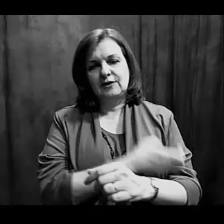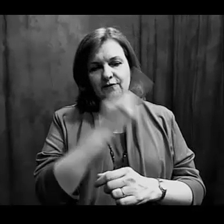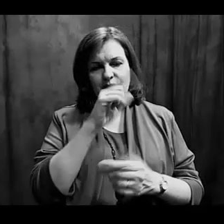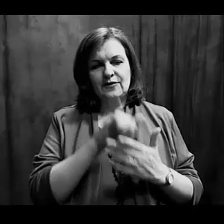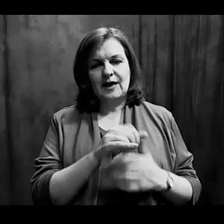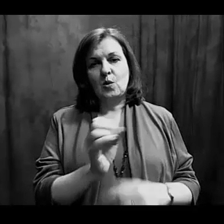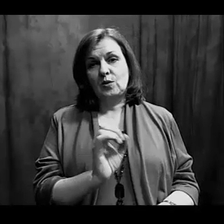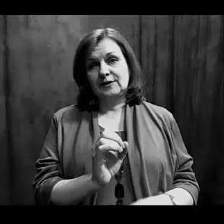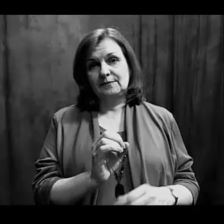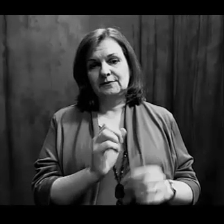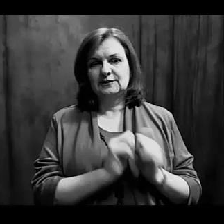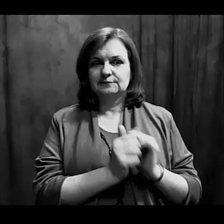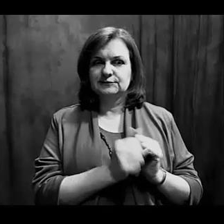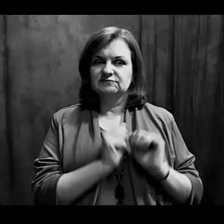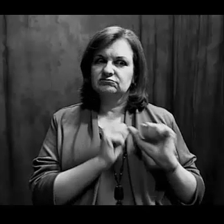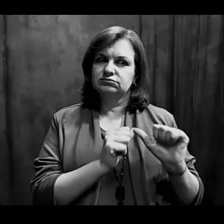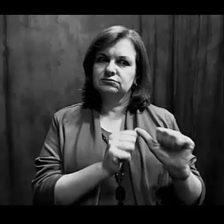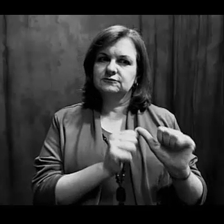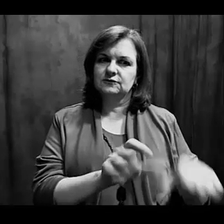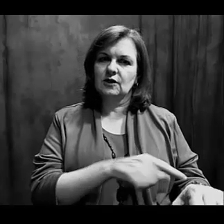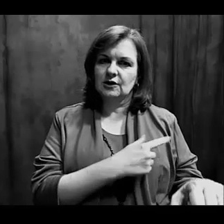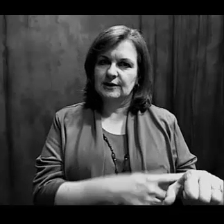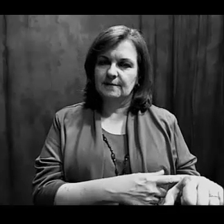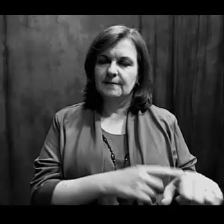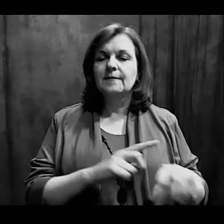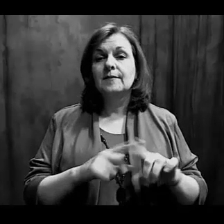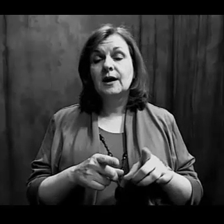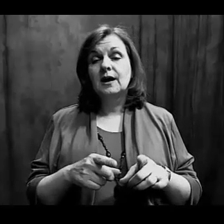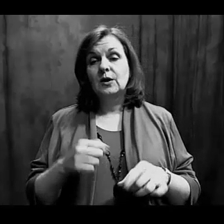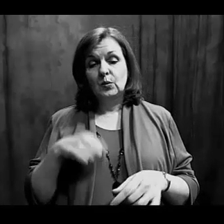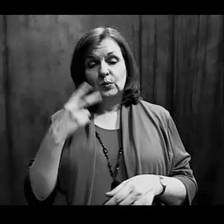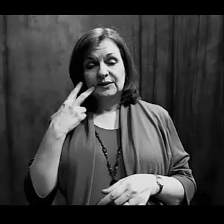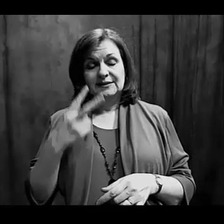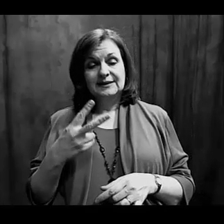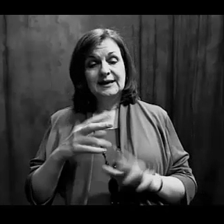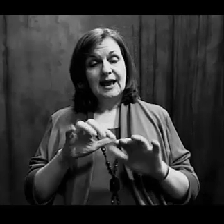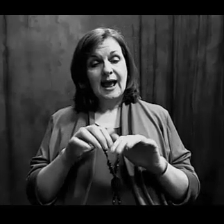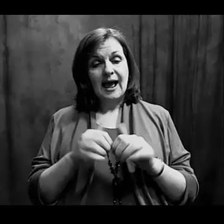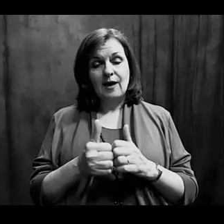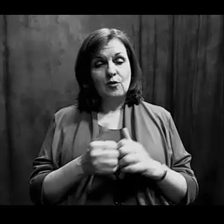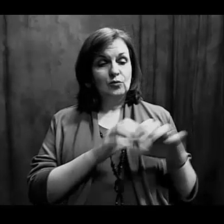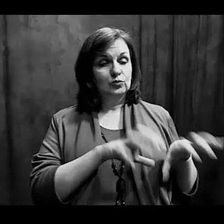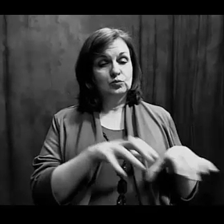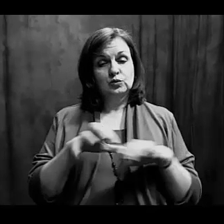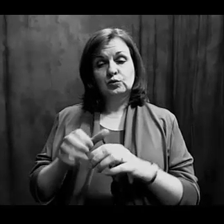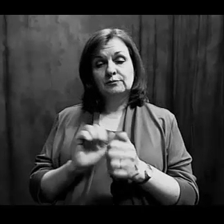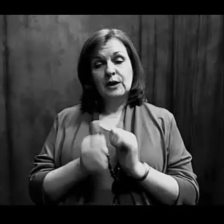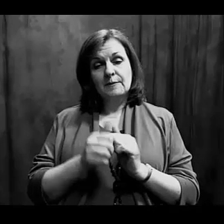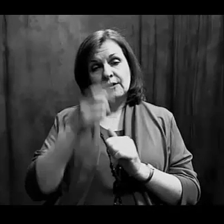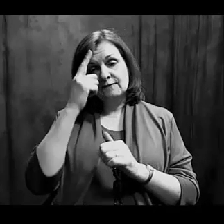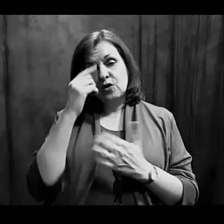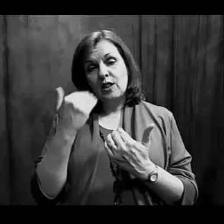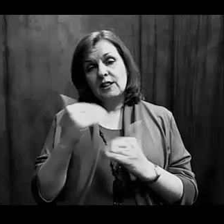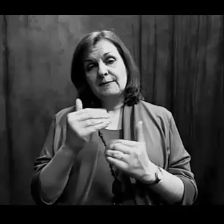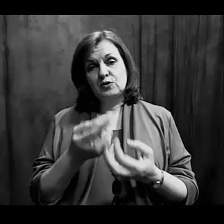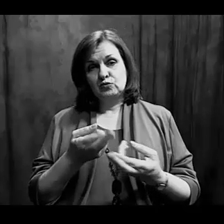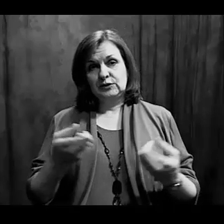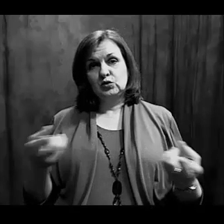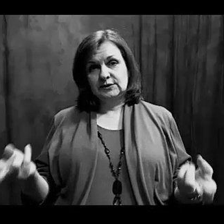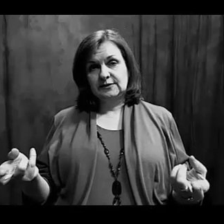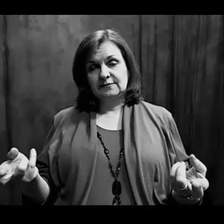too physiologically costly for the organism. But we will look at the competition for any